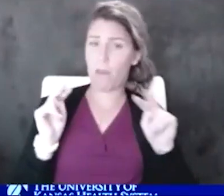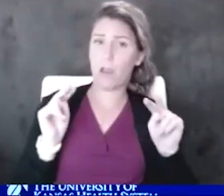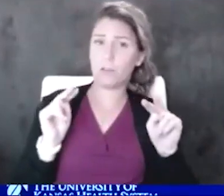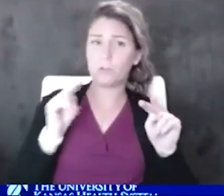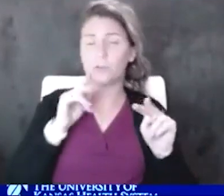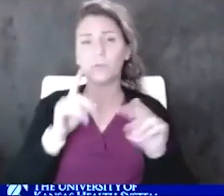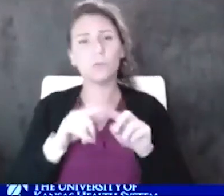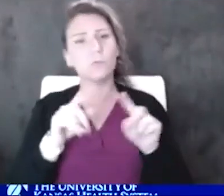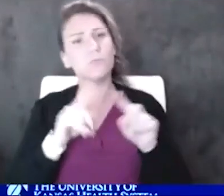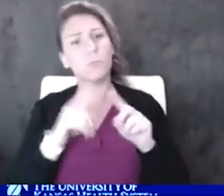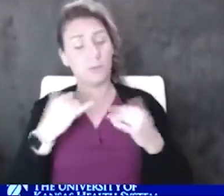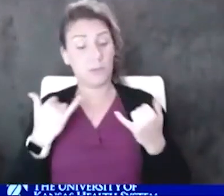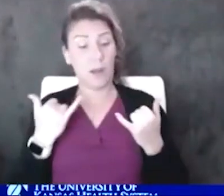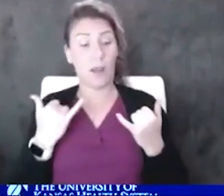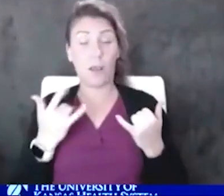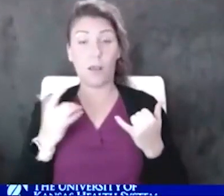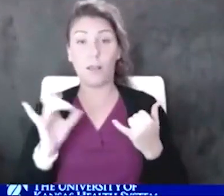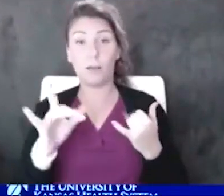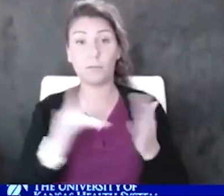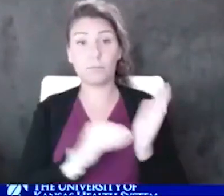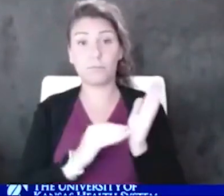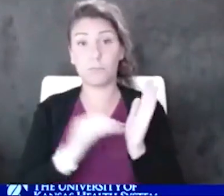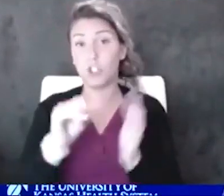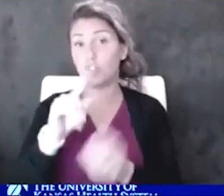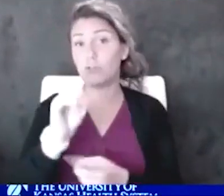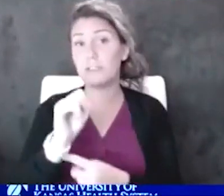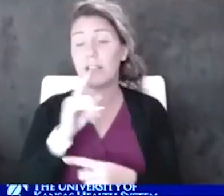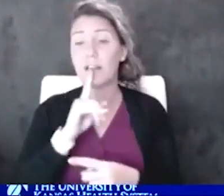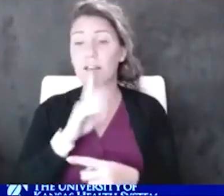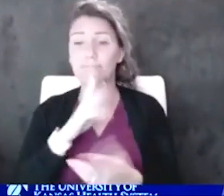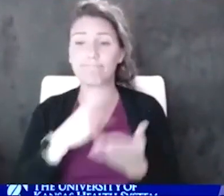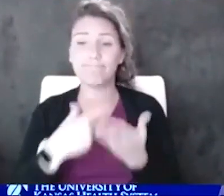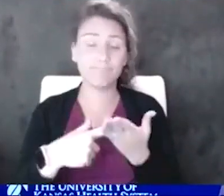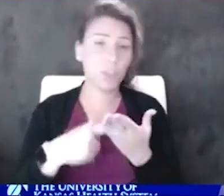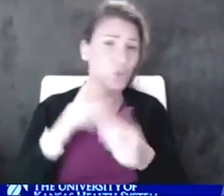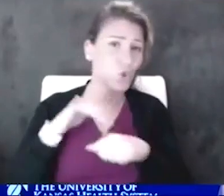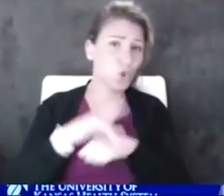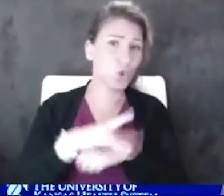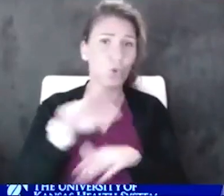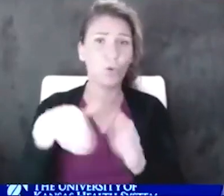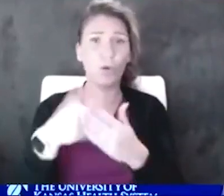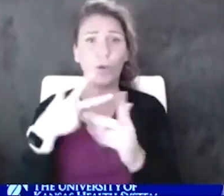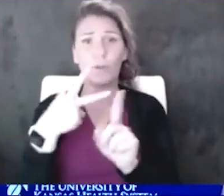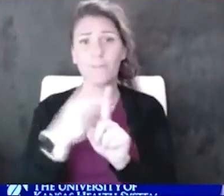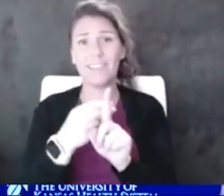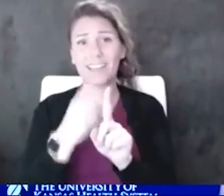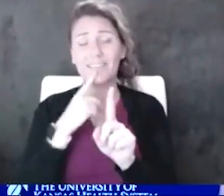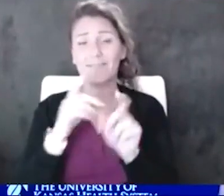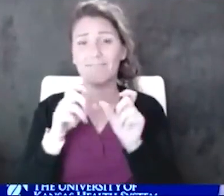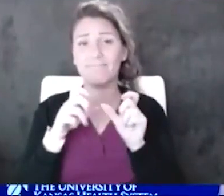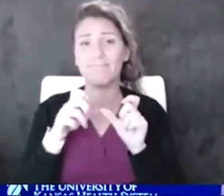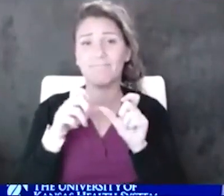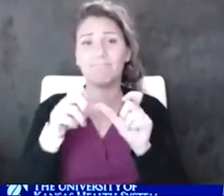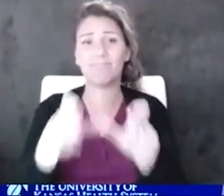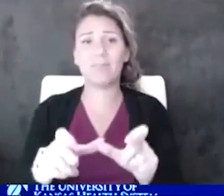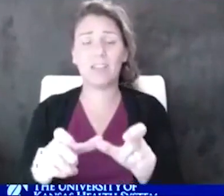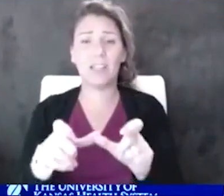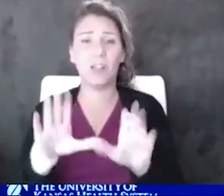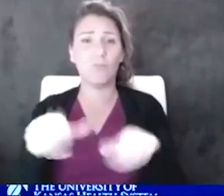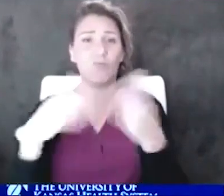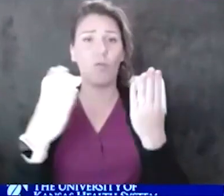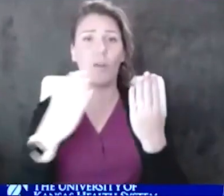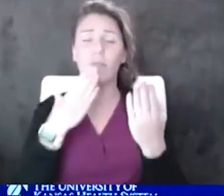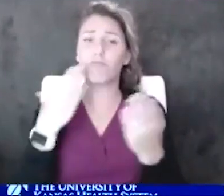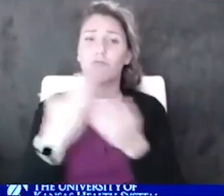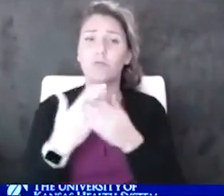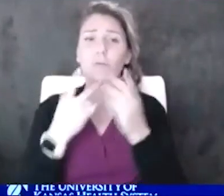as Dr. Stites talked about really early on in the show, all of our vaccines continue to provide very good efficacy against